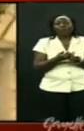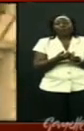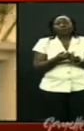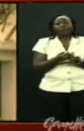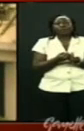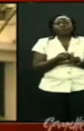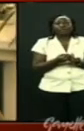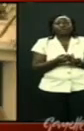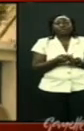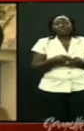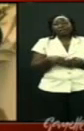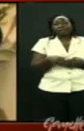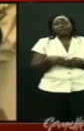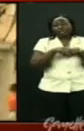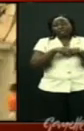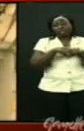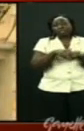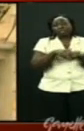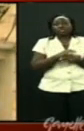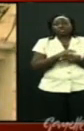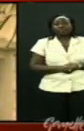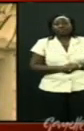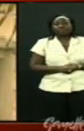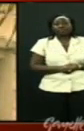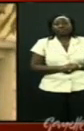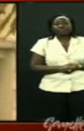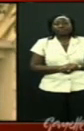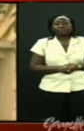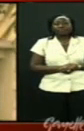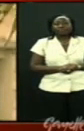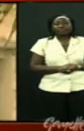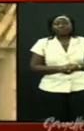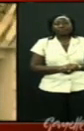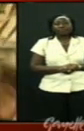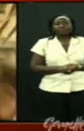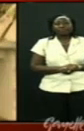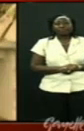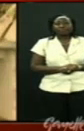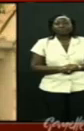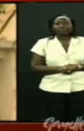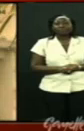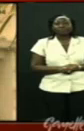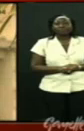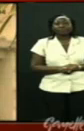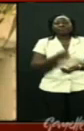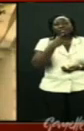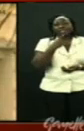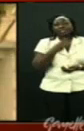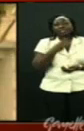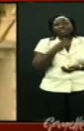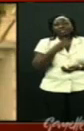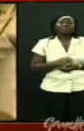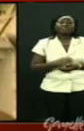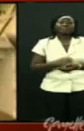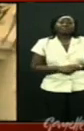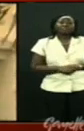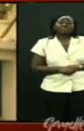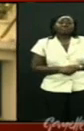name. And I want to get away from the mighty and the Lord. So just Merchant. Lord Merchant and the Mighty Merchant and the